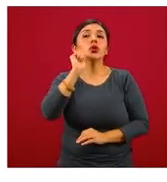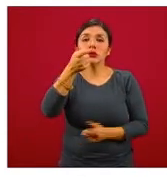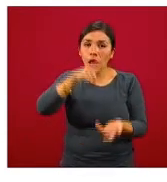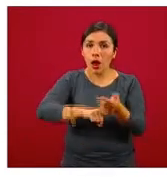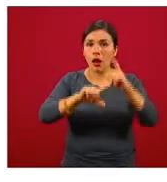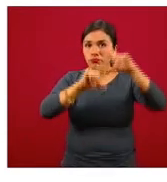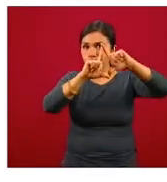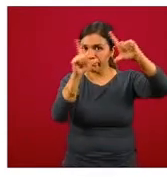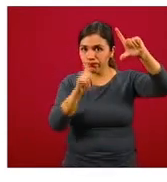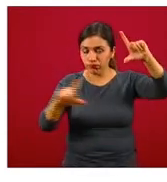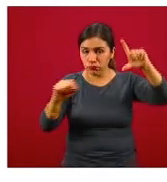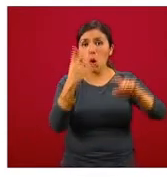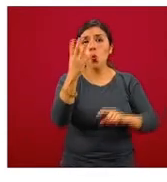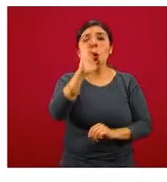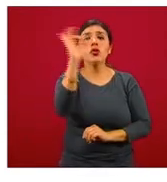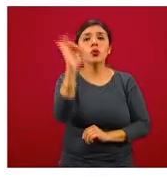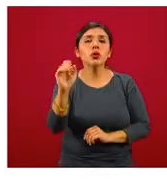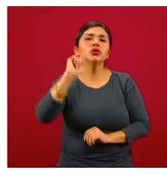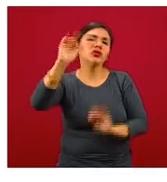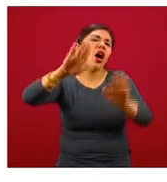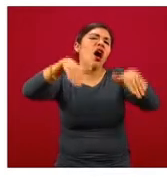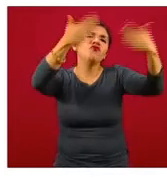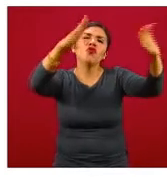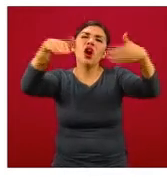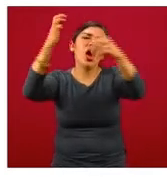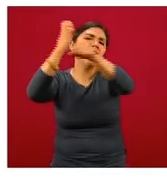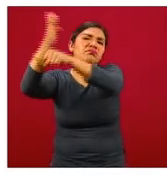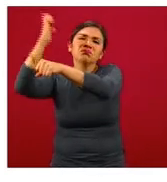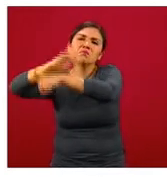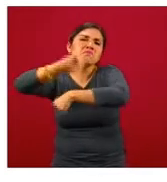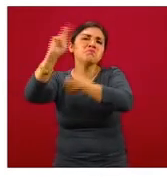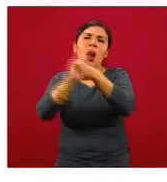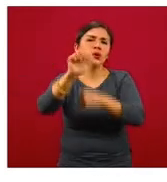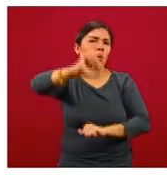from y el Mexico, and 4% fuera 4% de have done it from